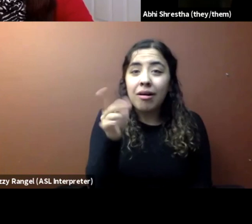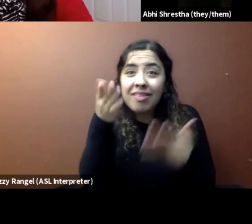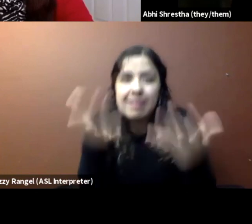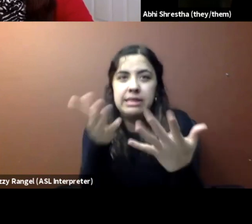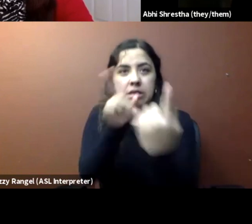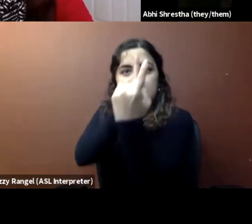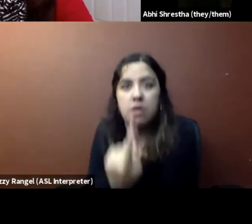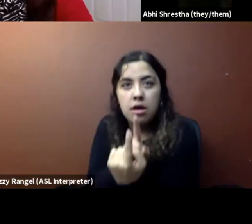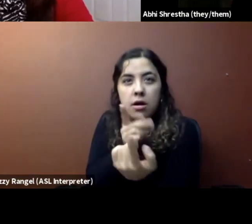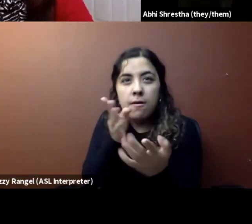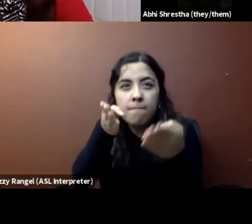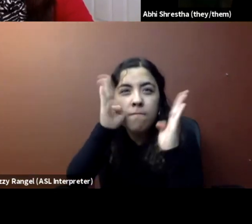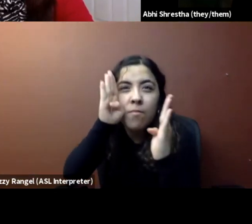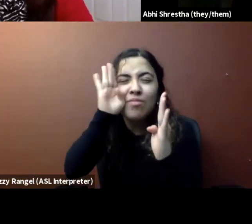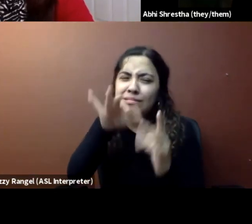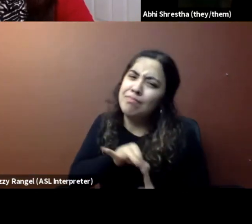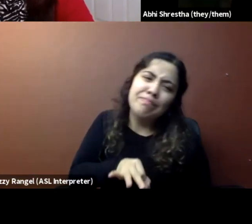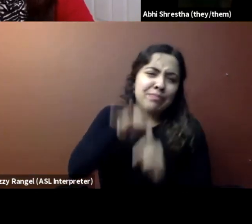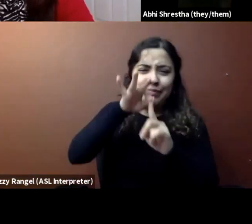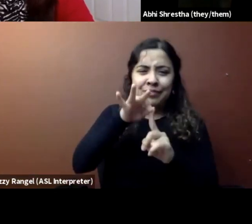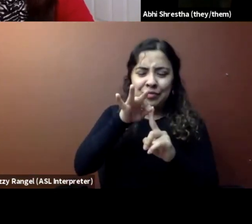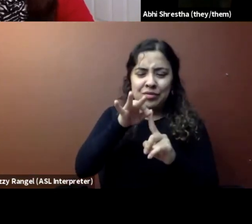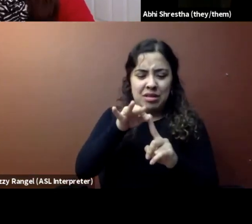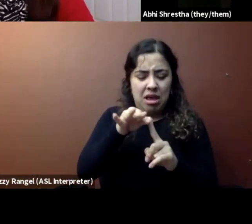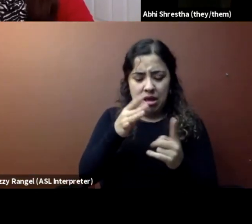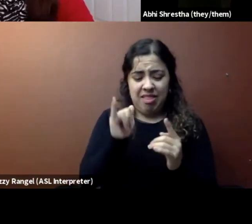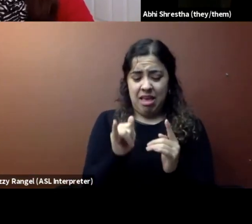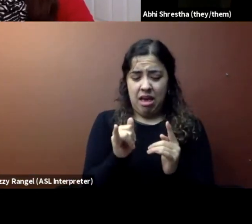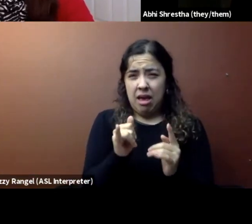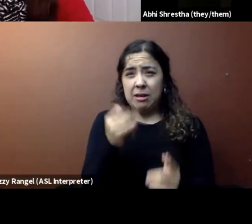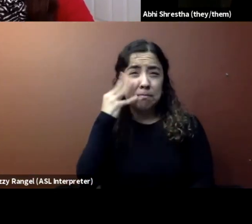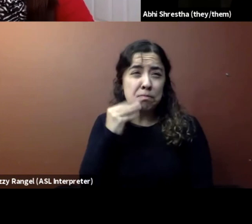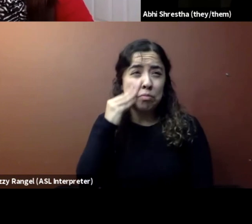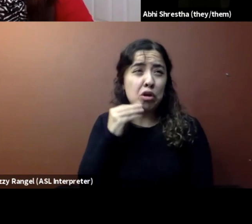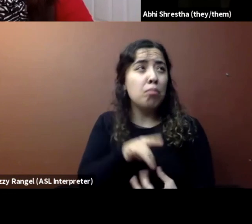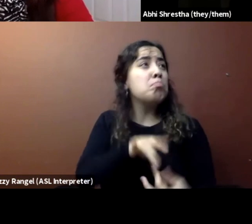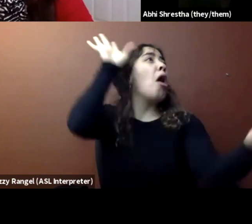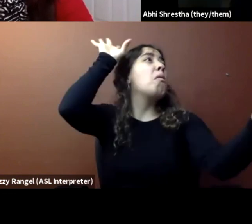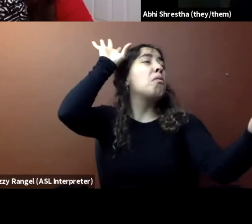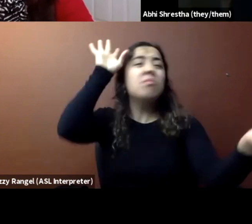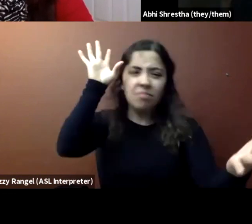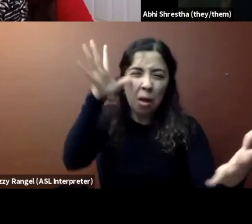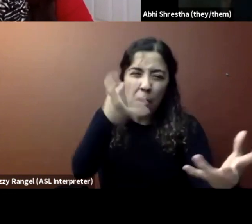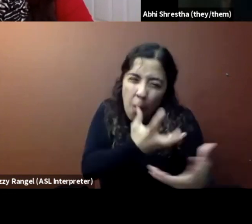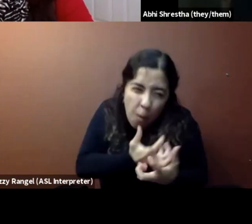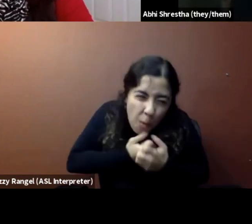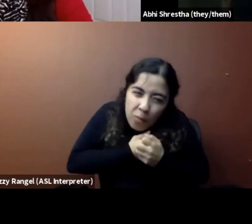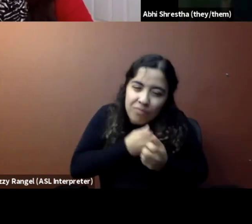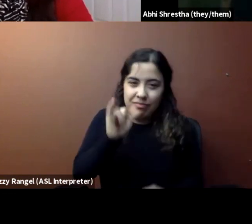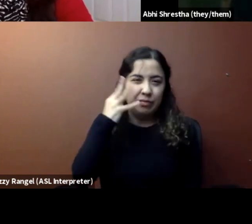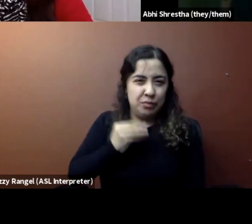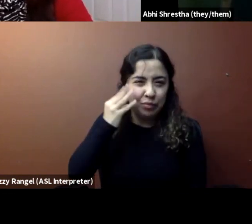think I try to cultivate that in my everyday life because I think it's important. And you